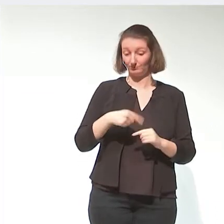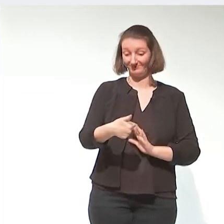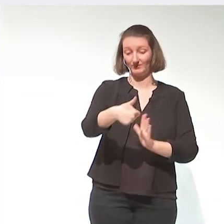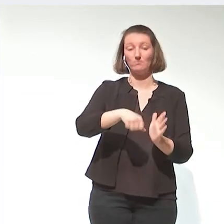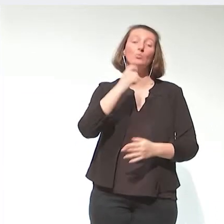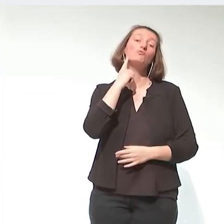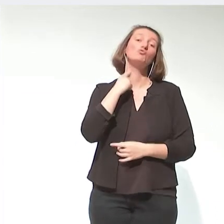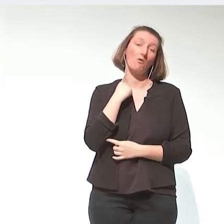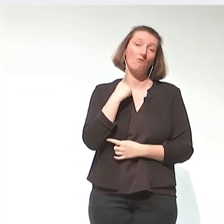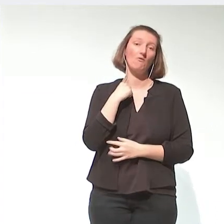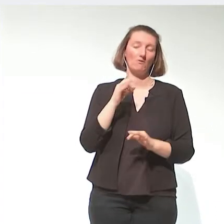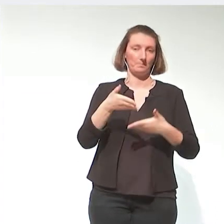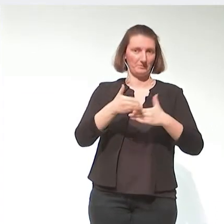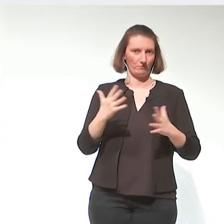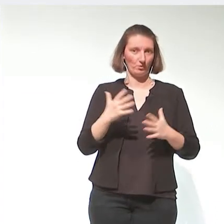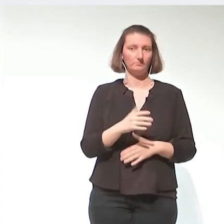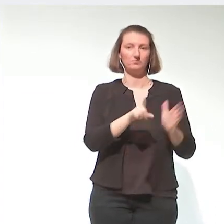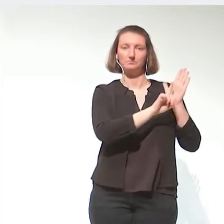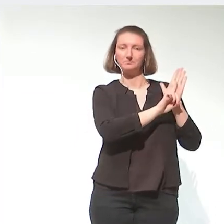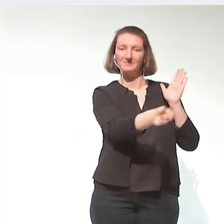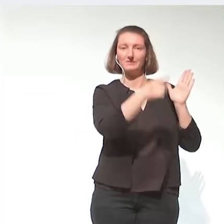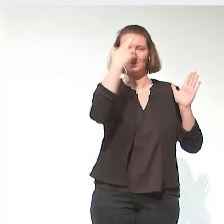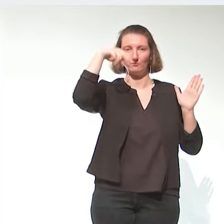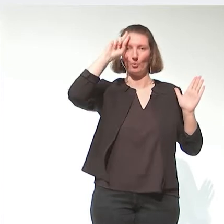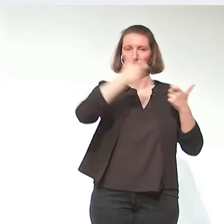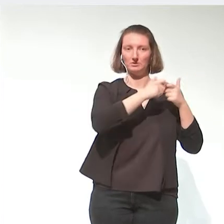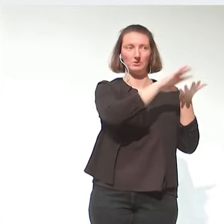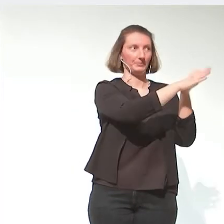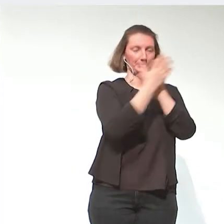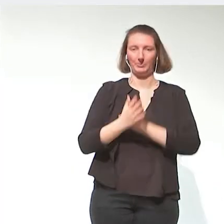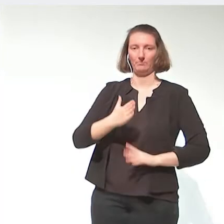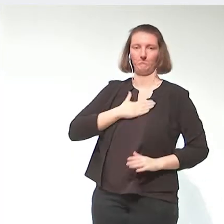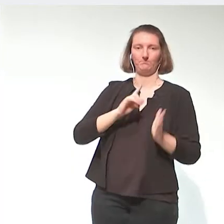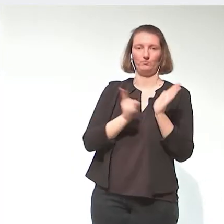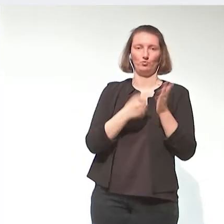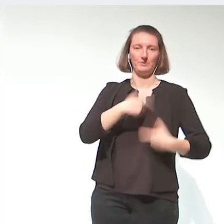freely. In June this year, we will have transposed the Accessibility Directive,